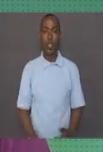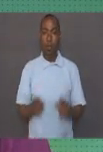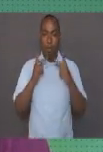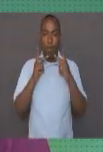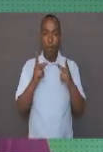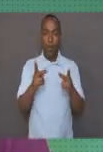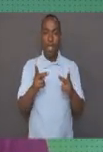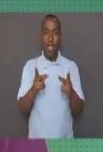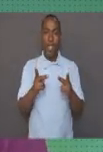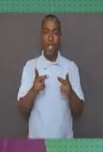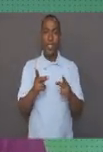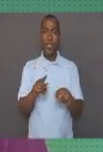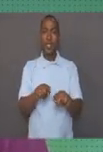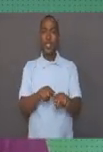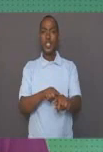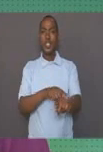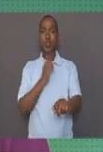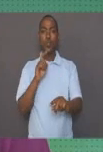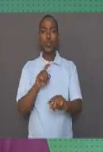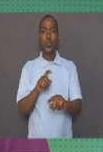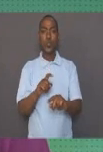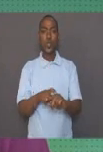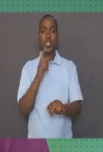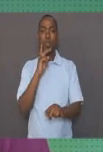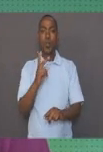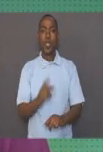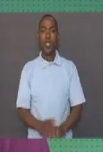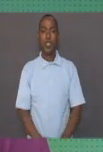them for a long period of time.